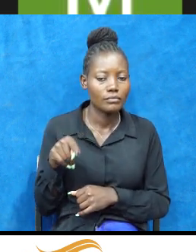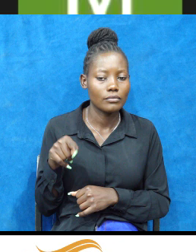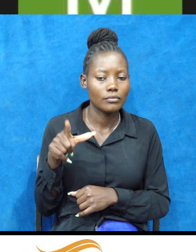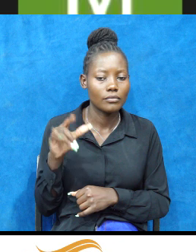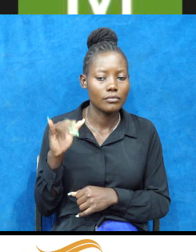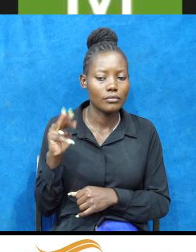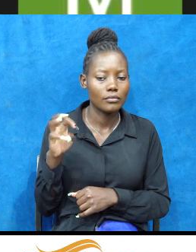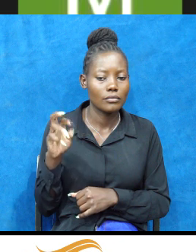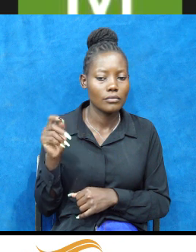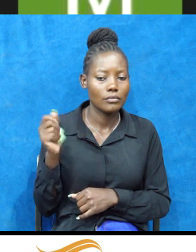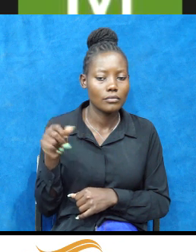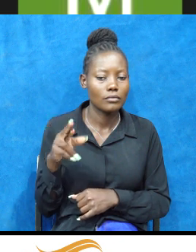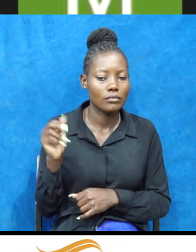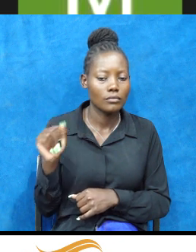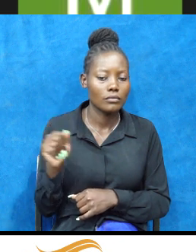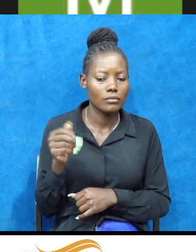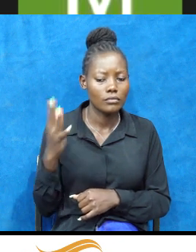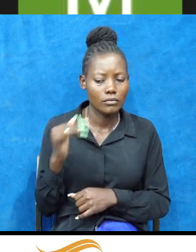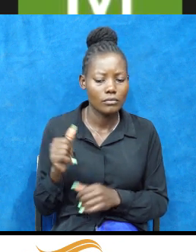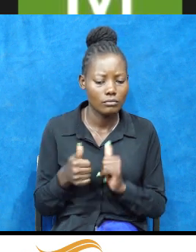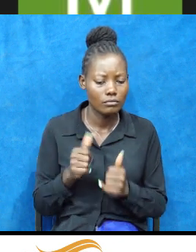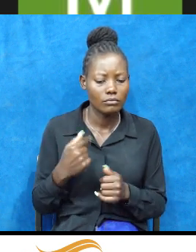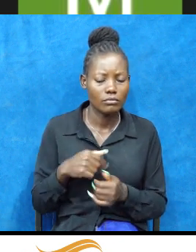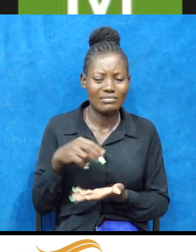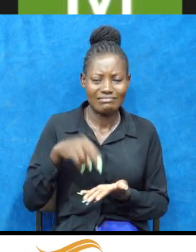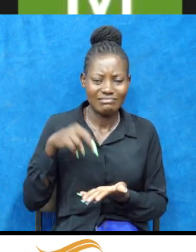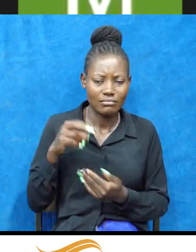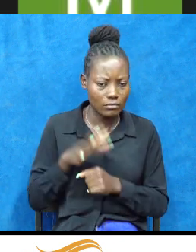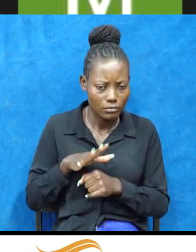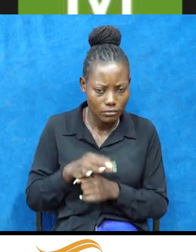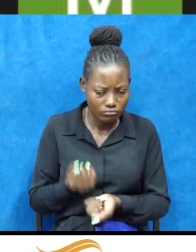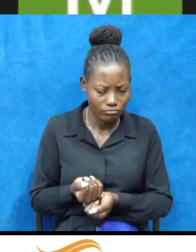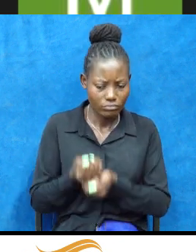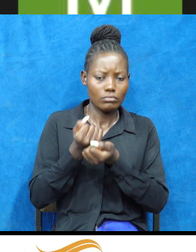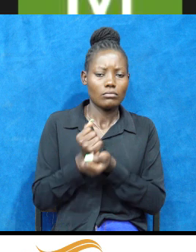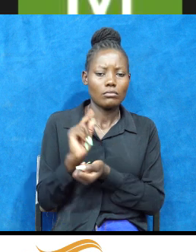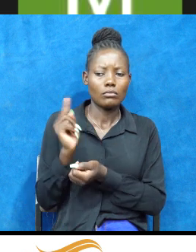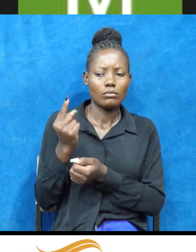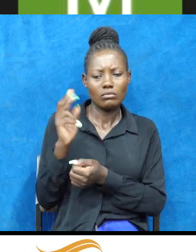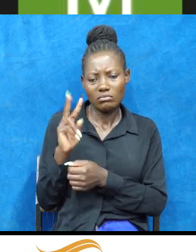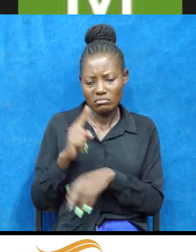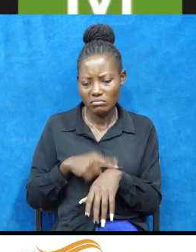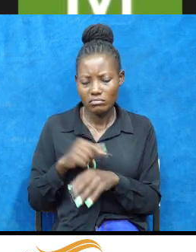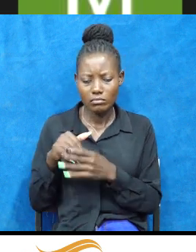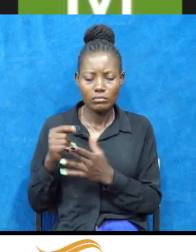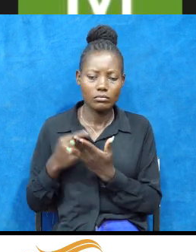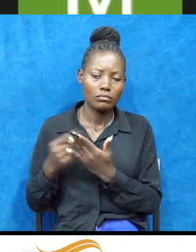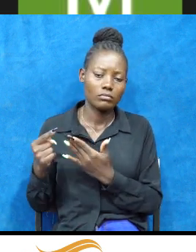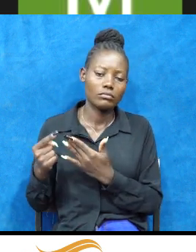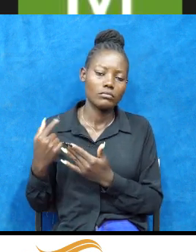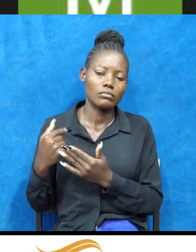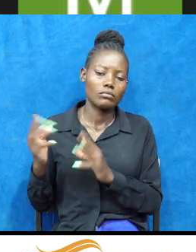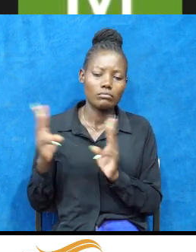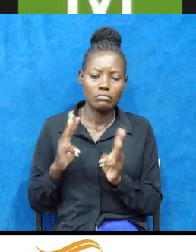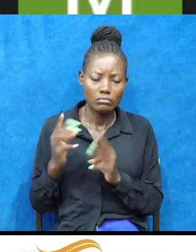especially in sports where you're already jumping a lot, like volleyball. I think once or twice a week of specific plyometric